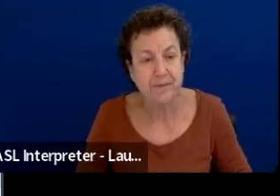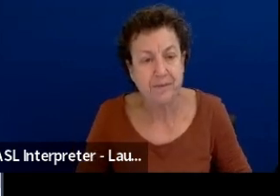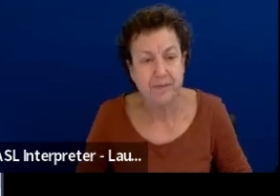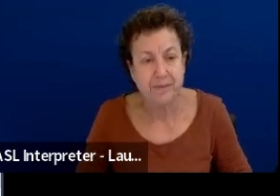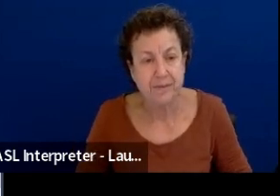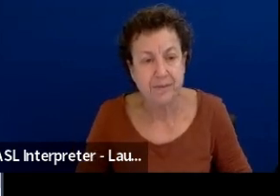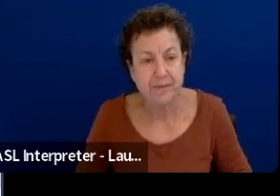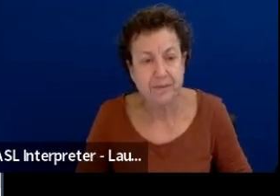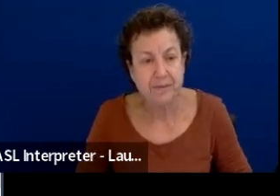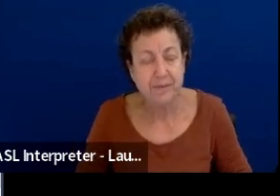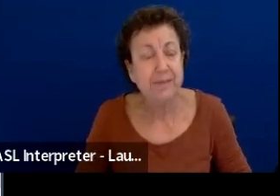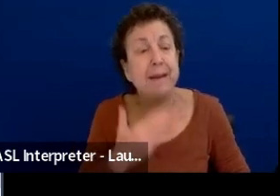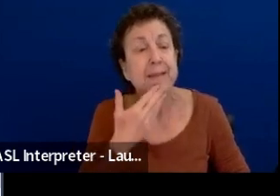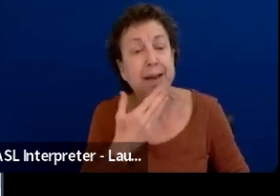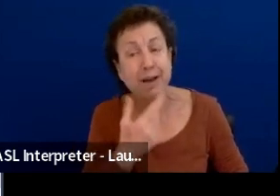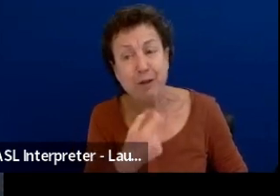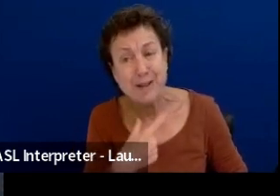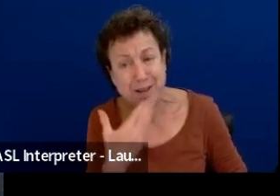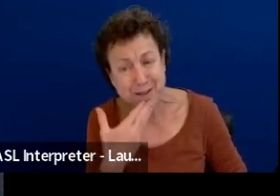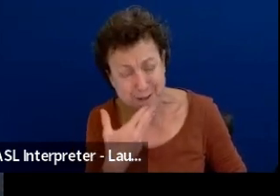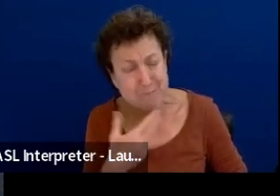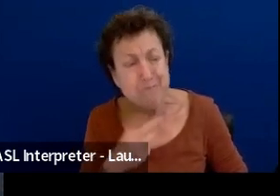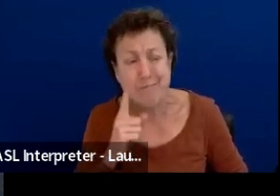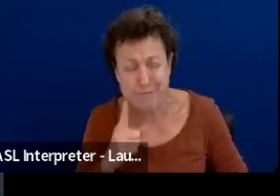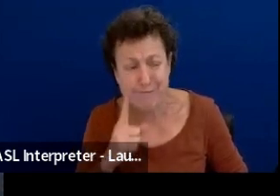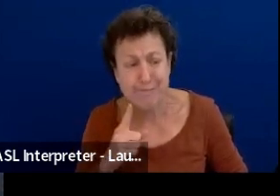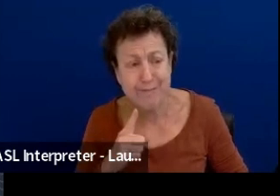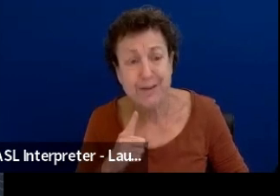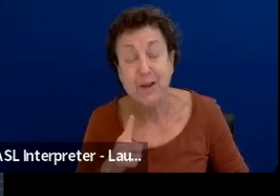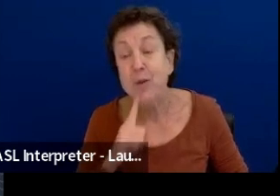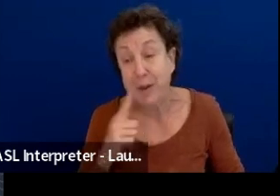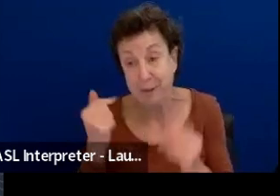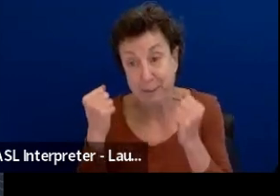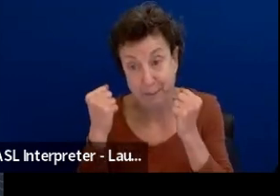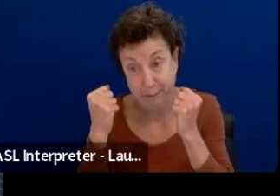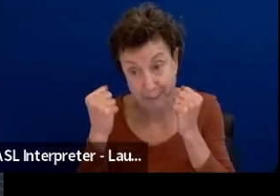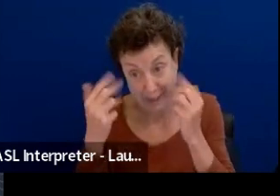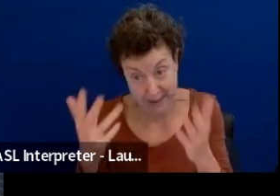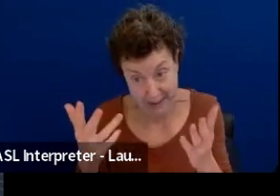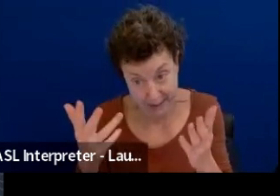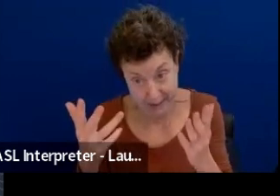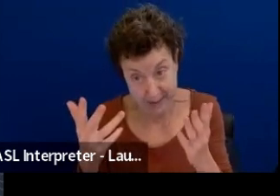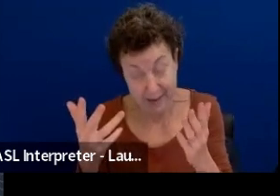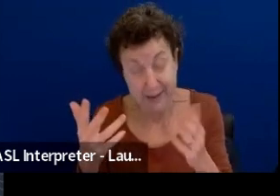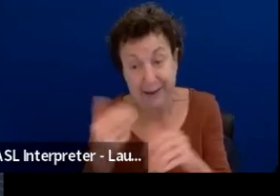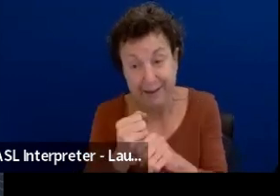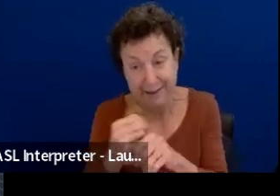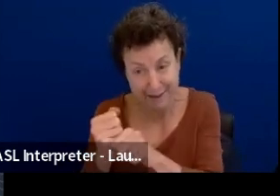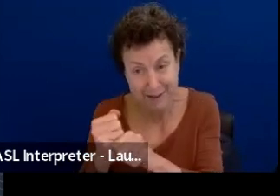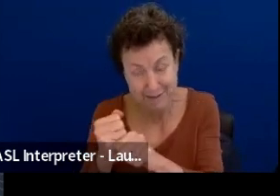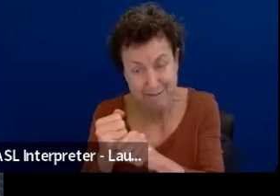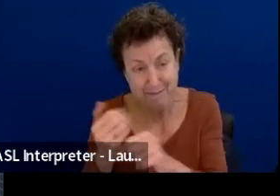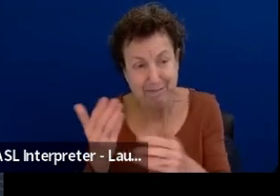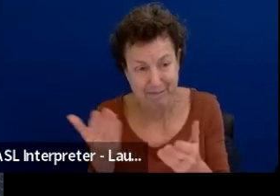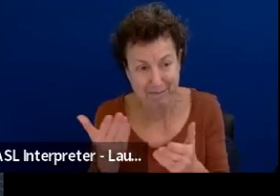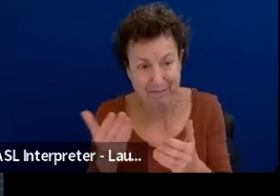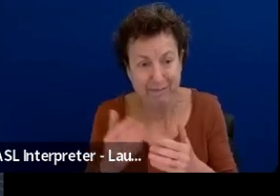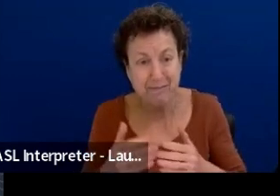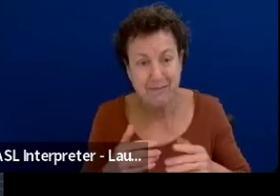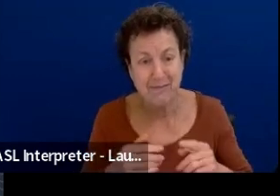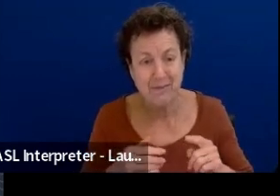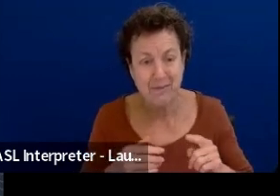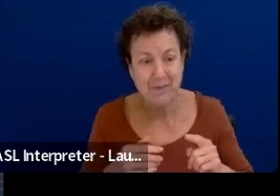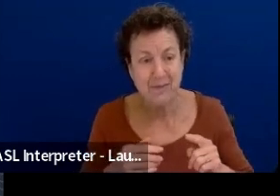And actually, I'm glad you asked that, because there are a lot of acronyms that